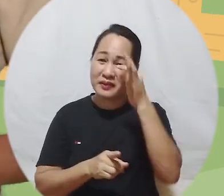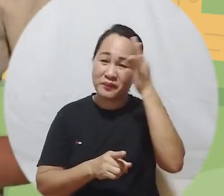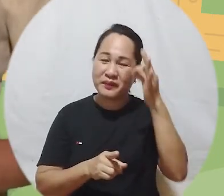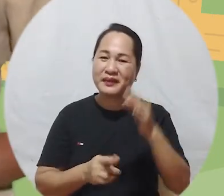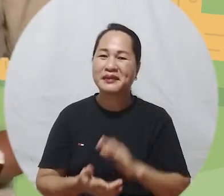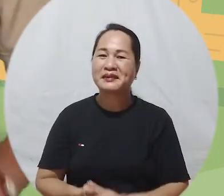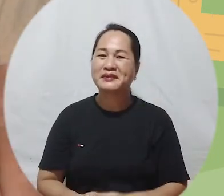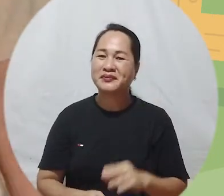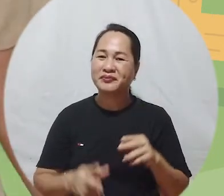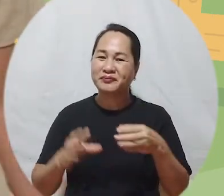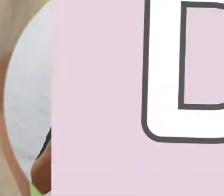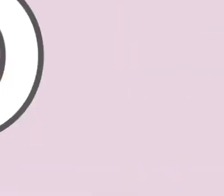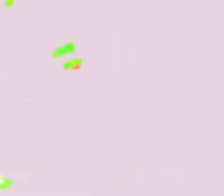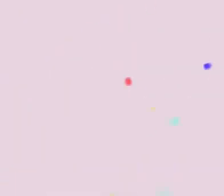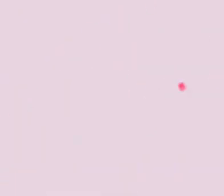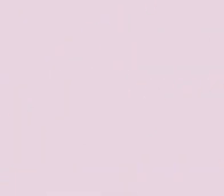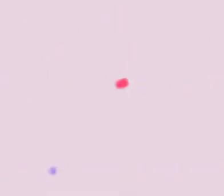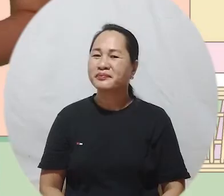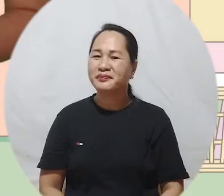go!